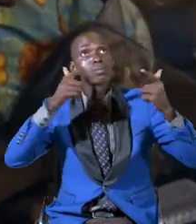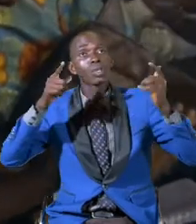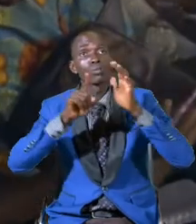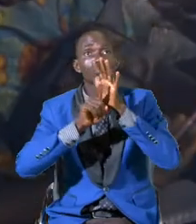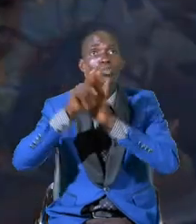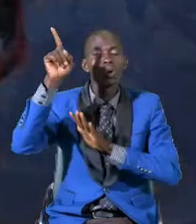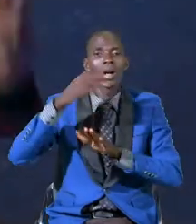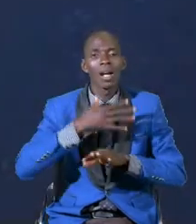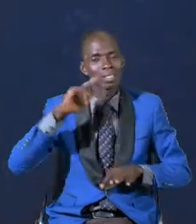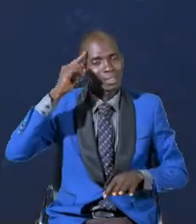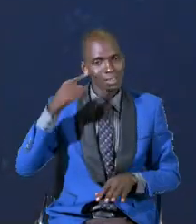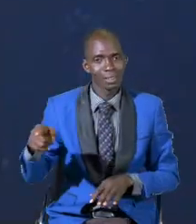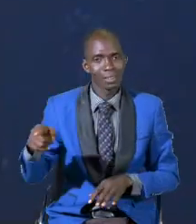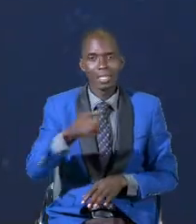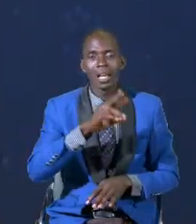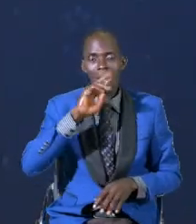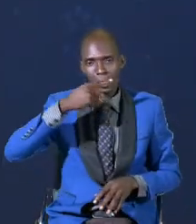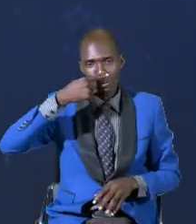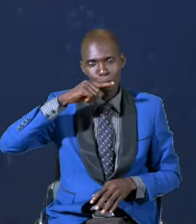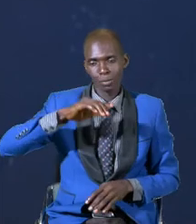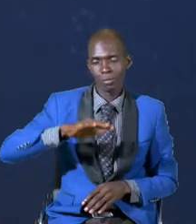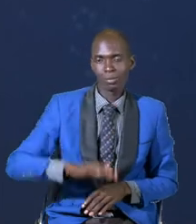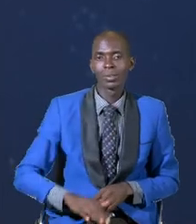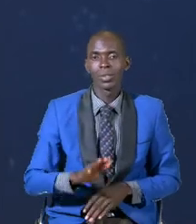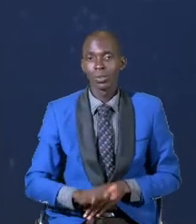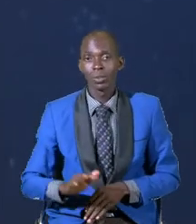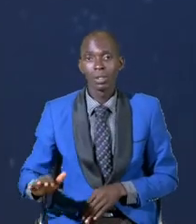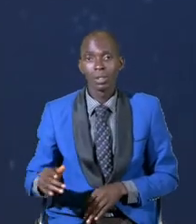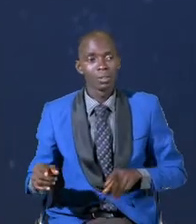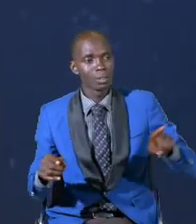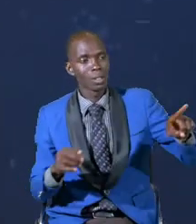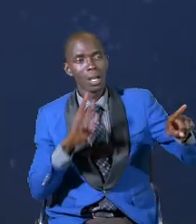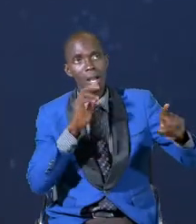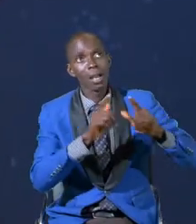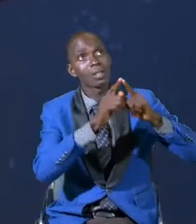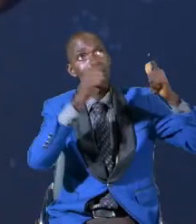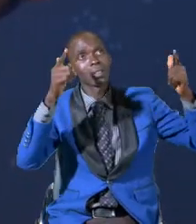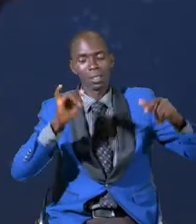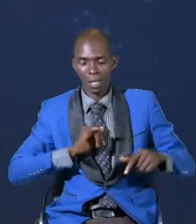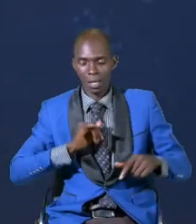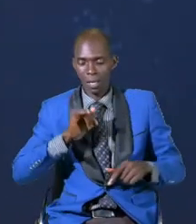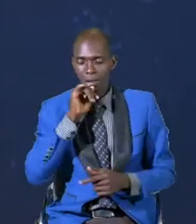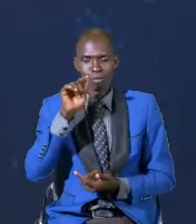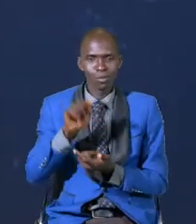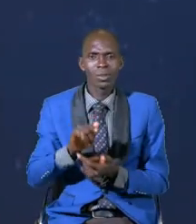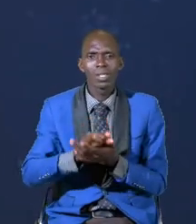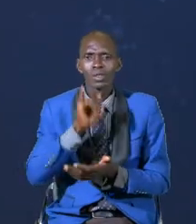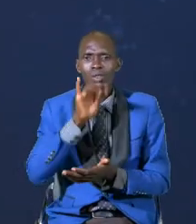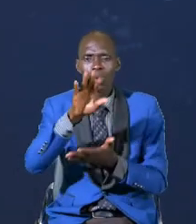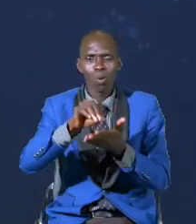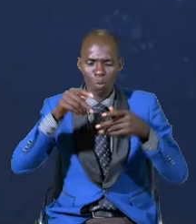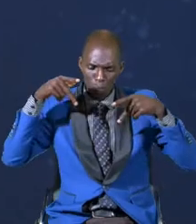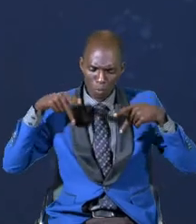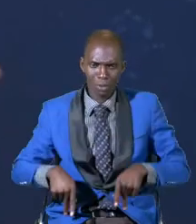grasshoppers. That's their personal perception. They are great, I am small. That's your personal perception. They